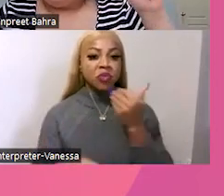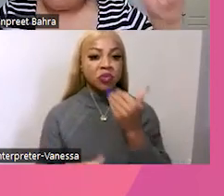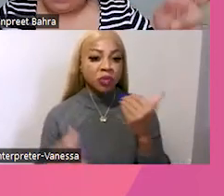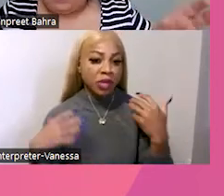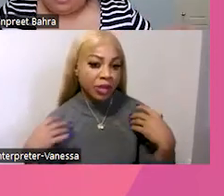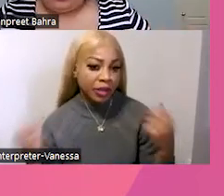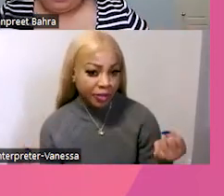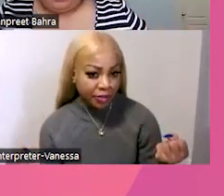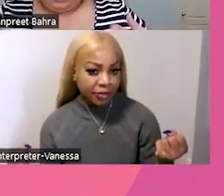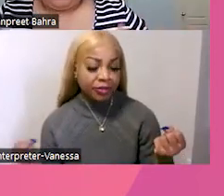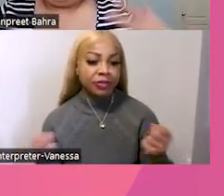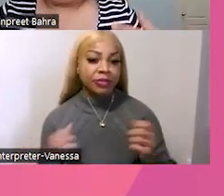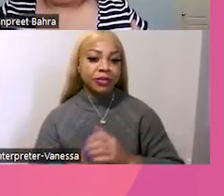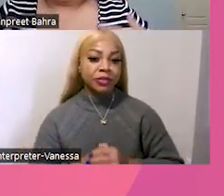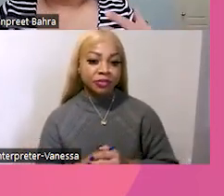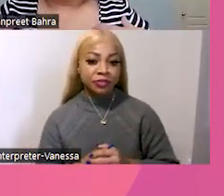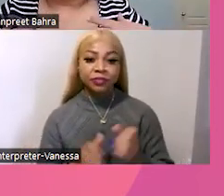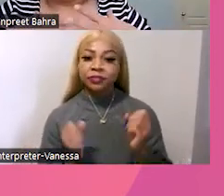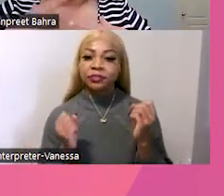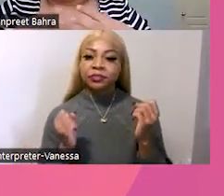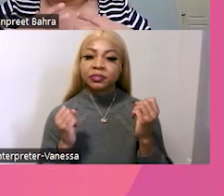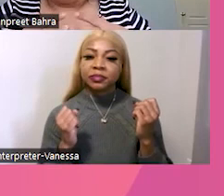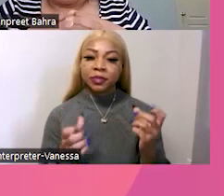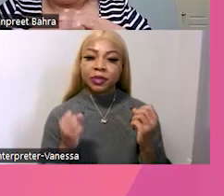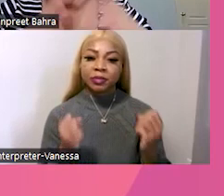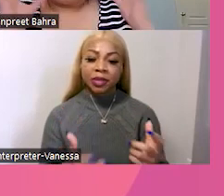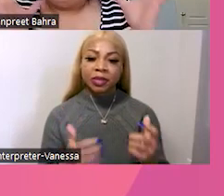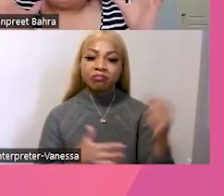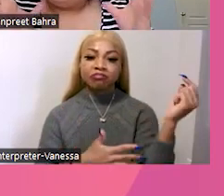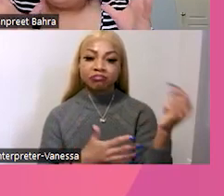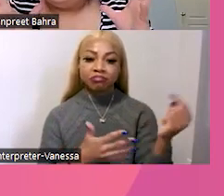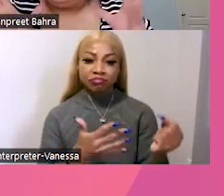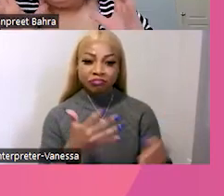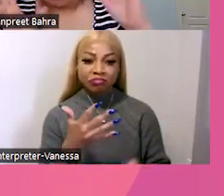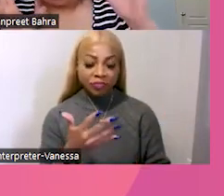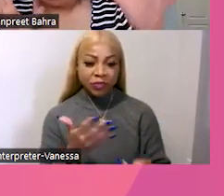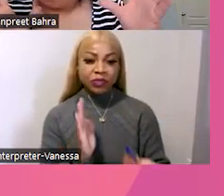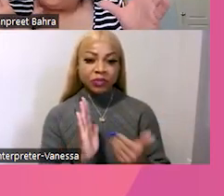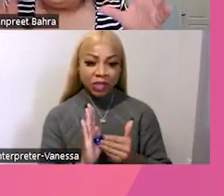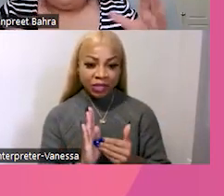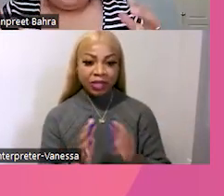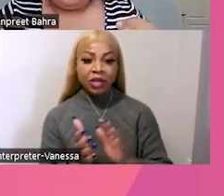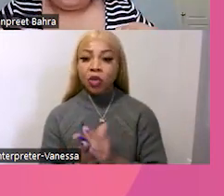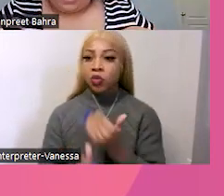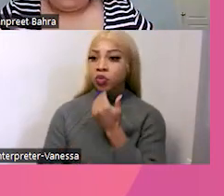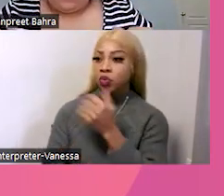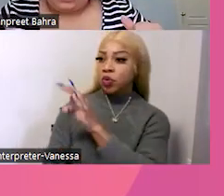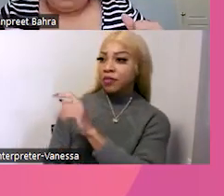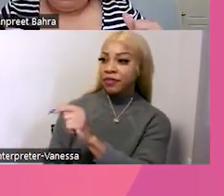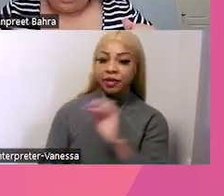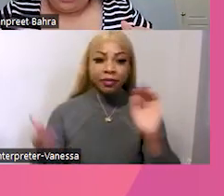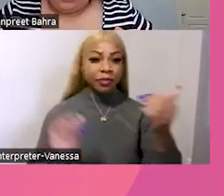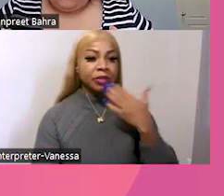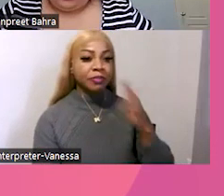of optimized health. In many ways, like it perpetuates this then once again binary of the good fatty versus the bad